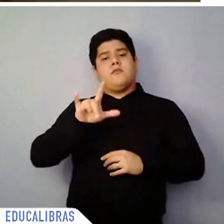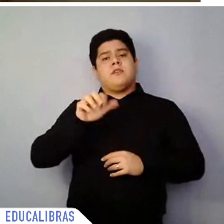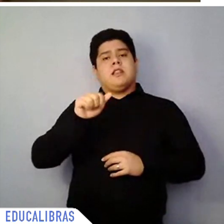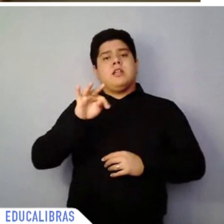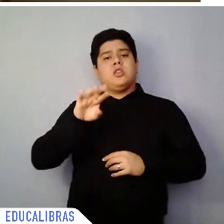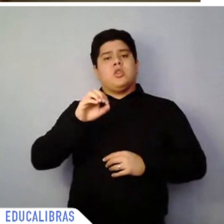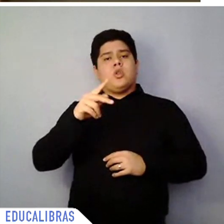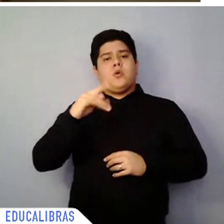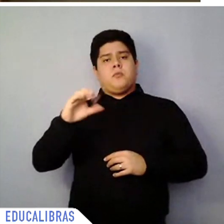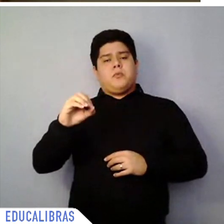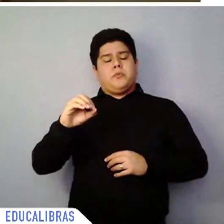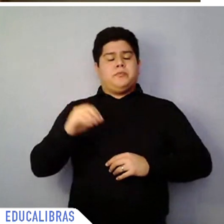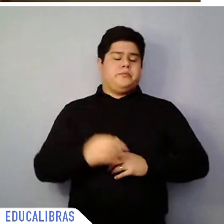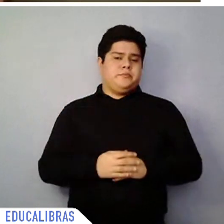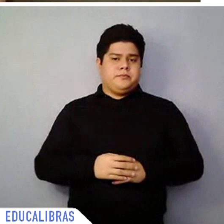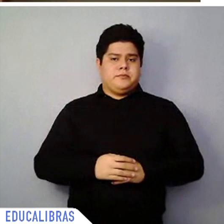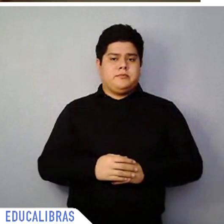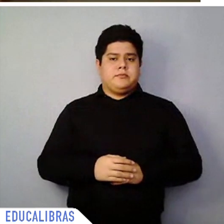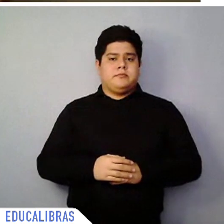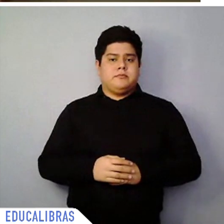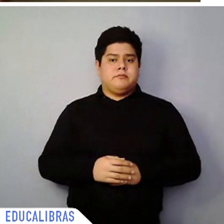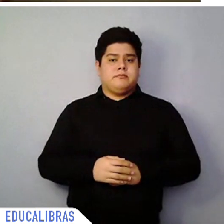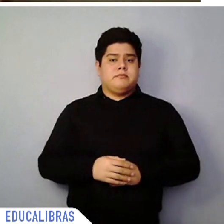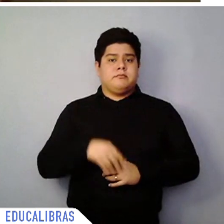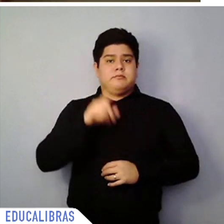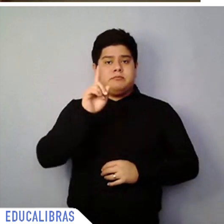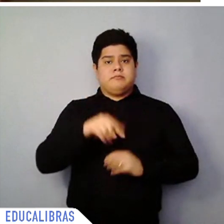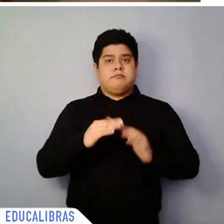are not very well